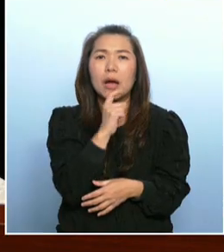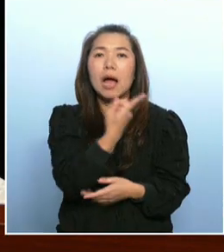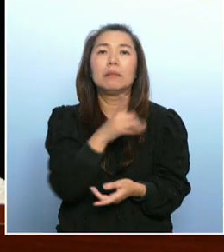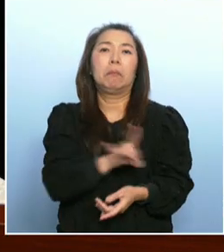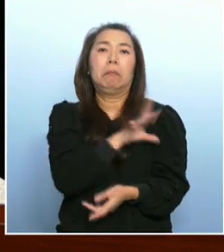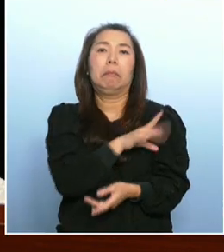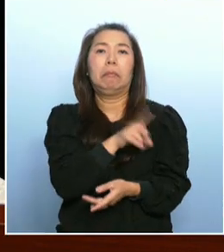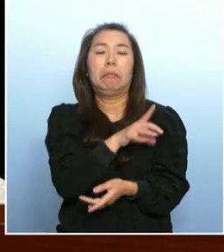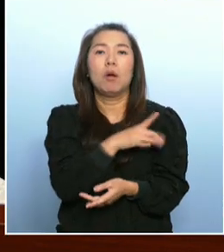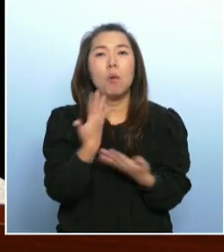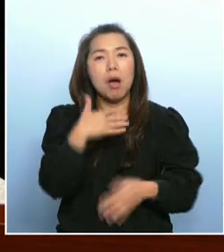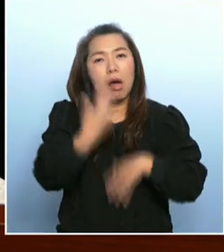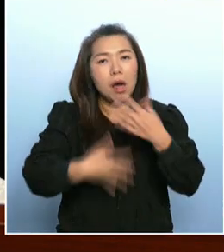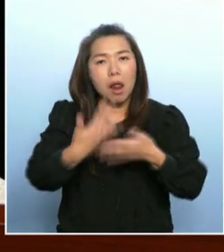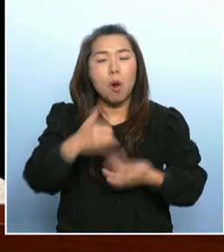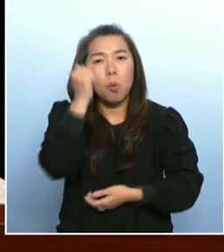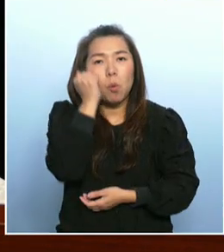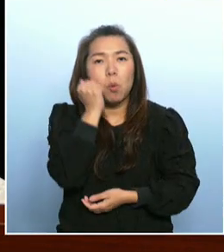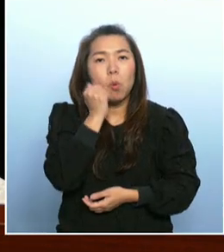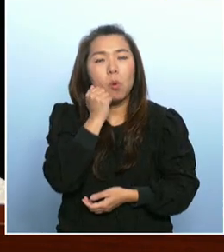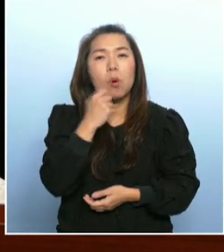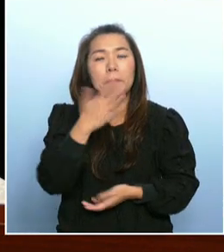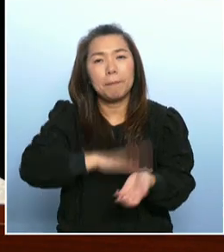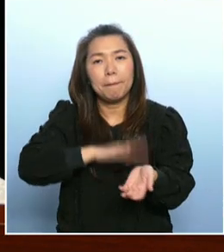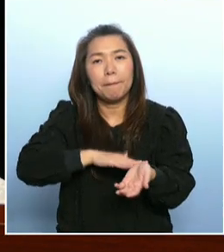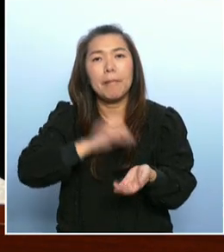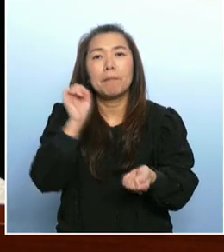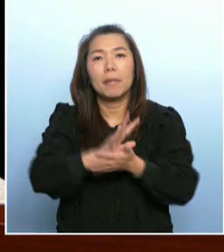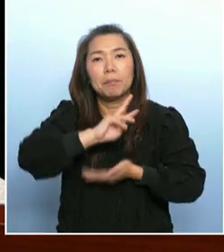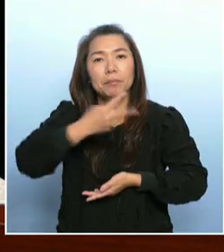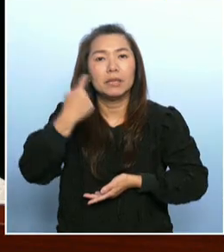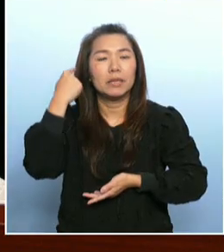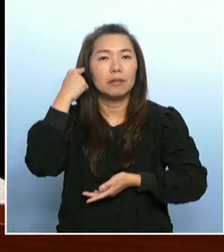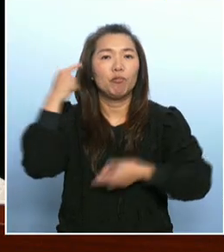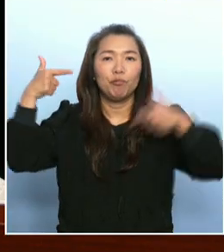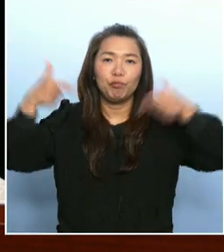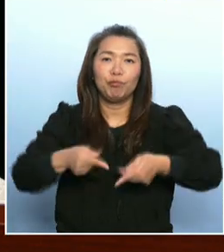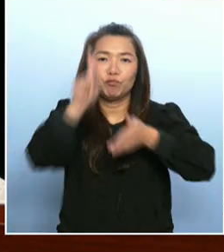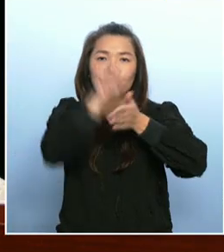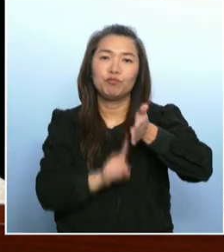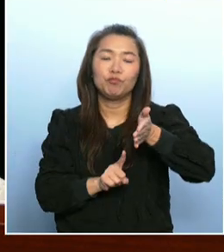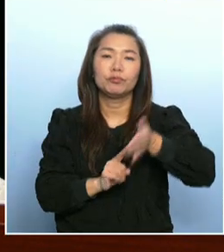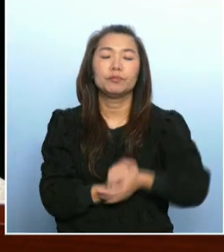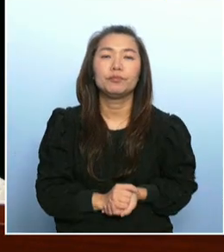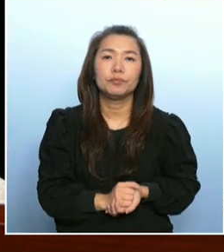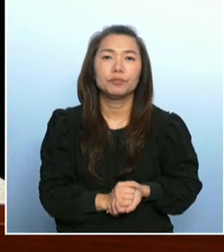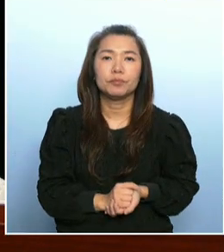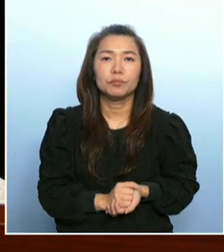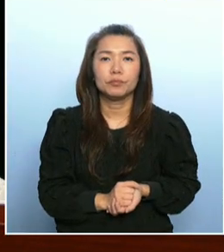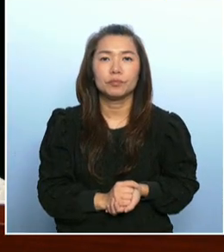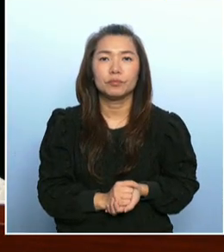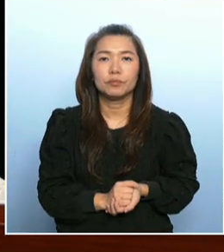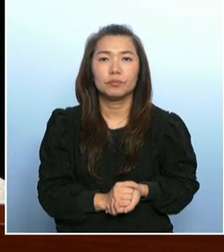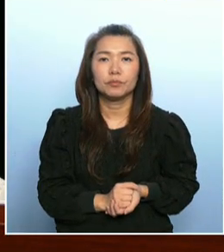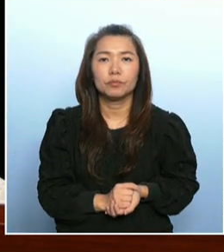help. Some are born with hearing impairment. Some develop such impairment because of other illness.